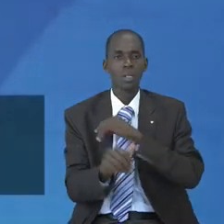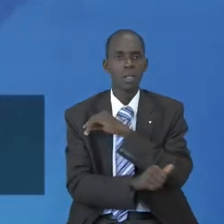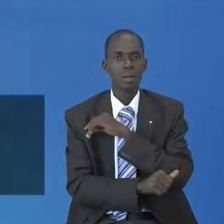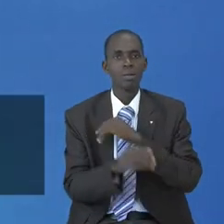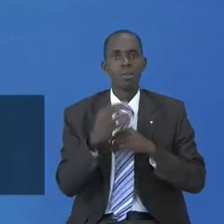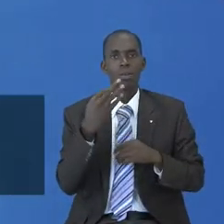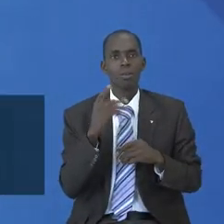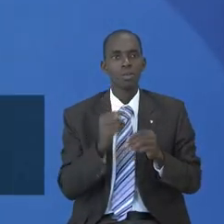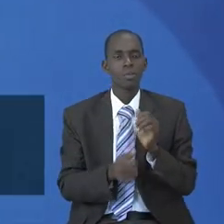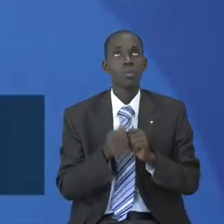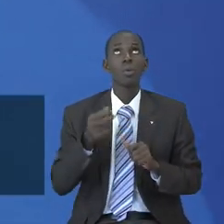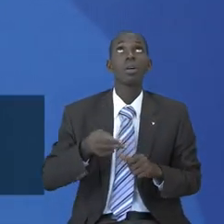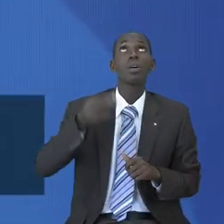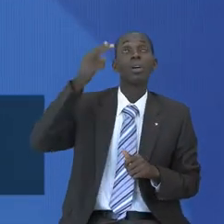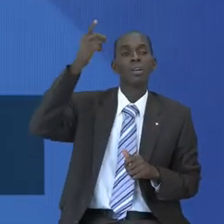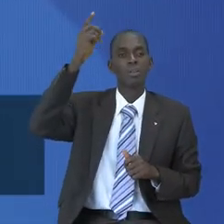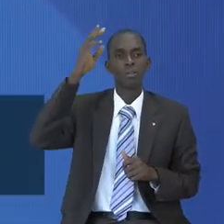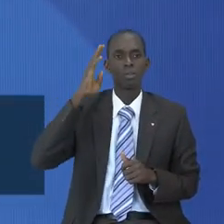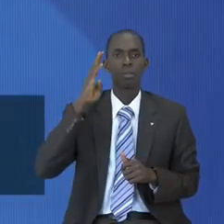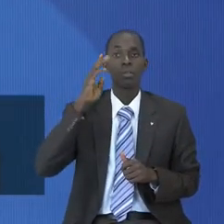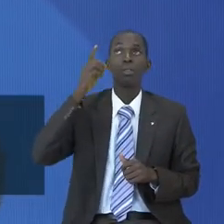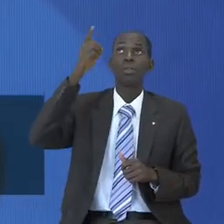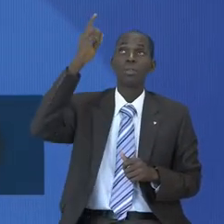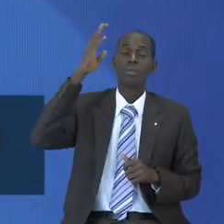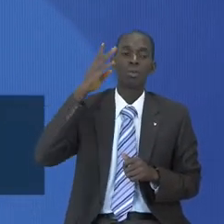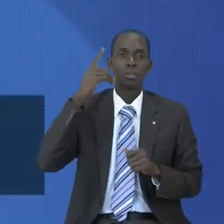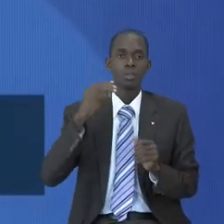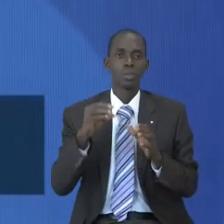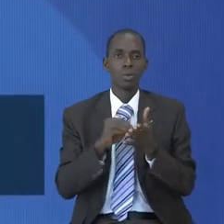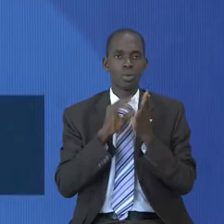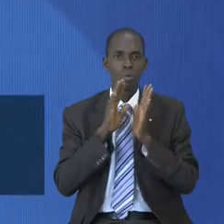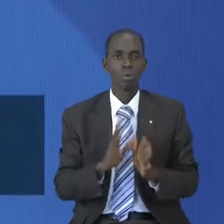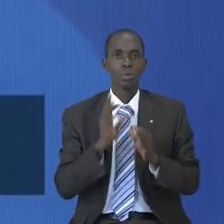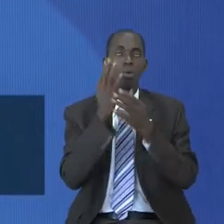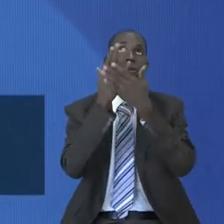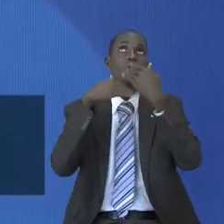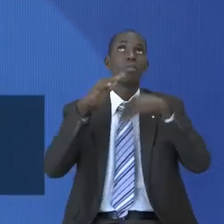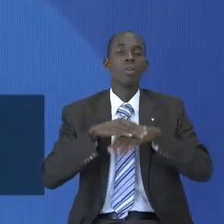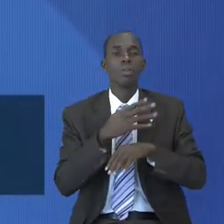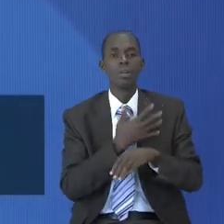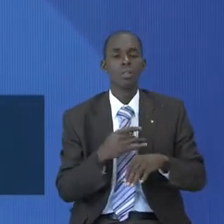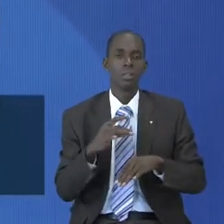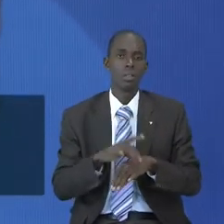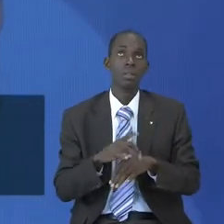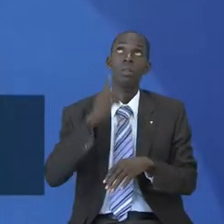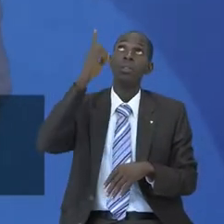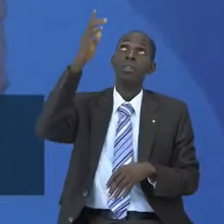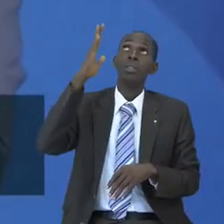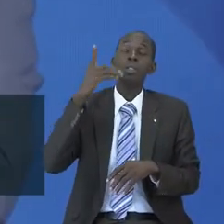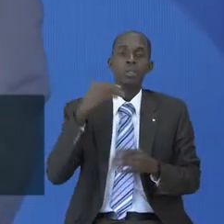the Most High God, God the possessor of heaven and earth. God